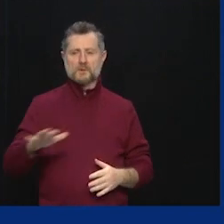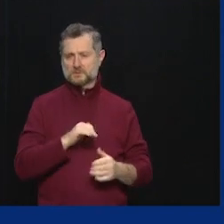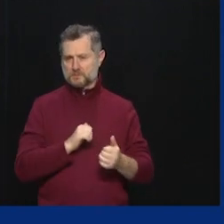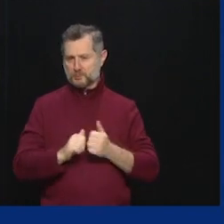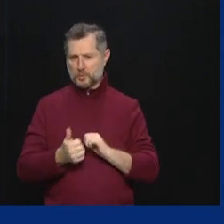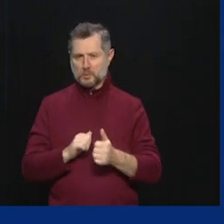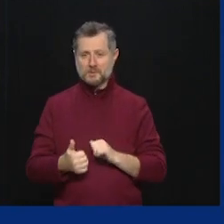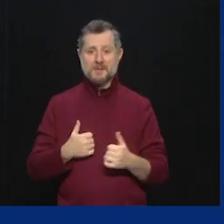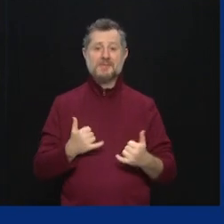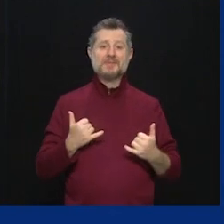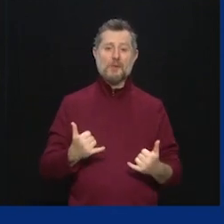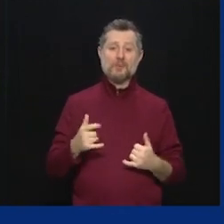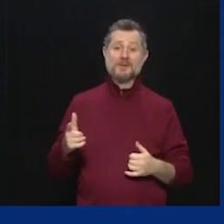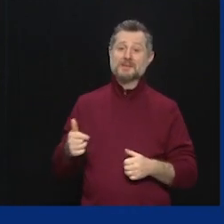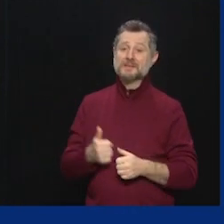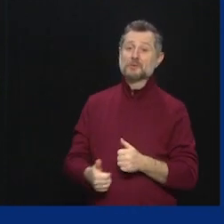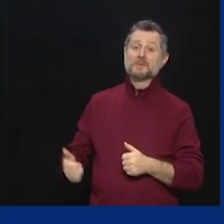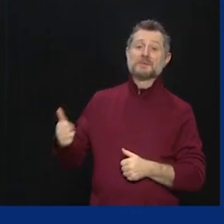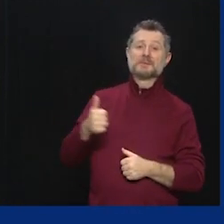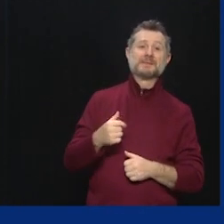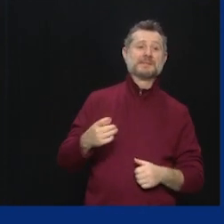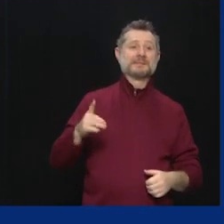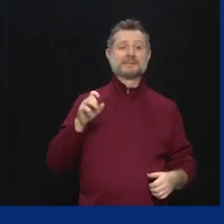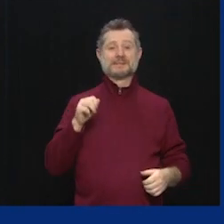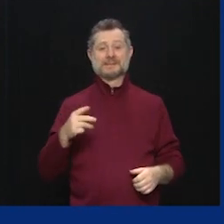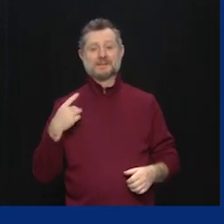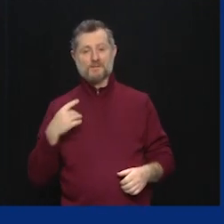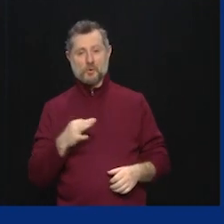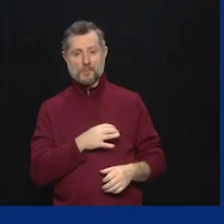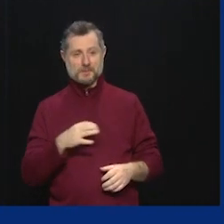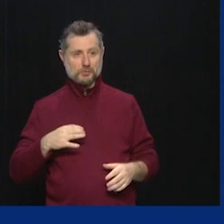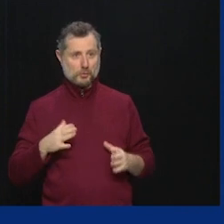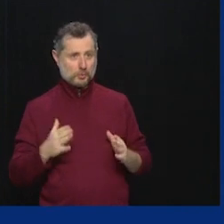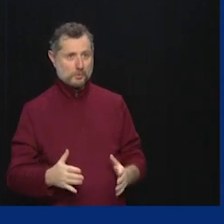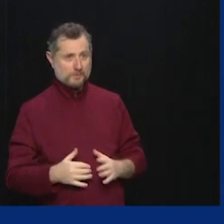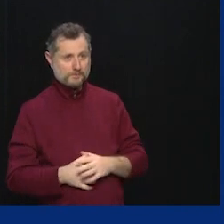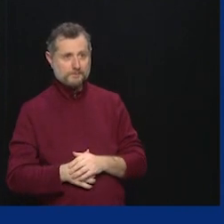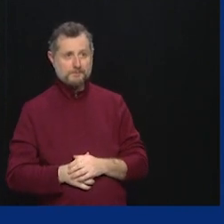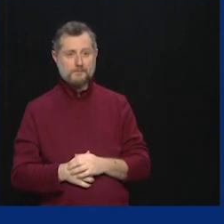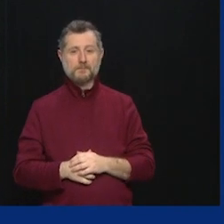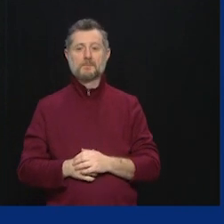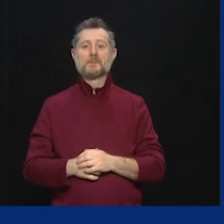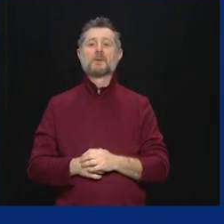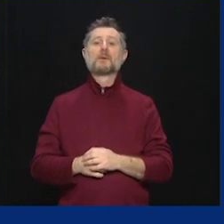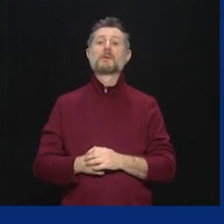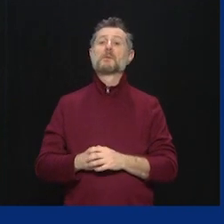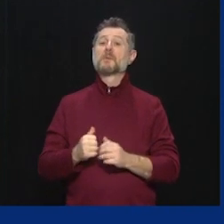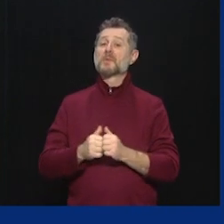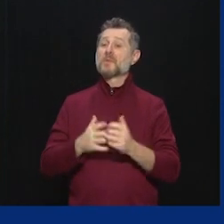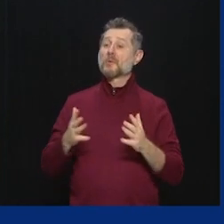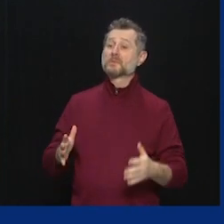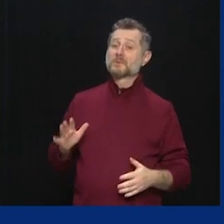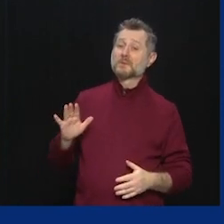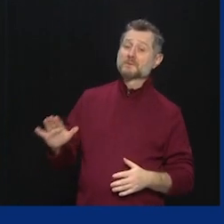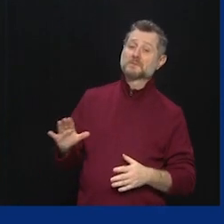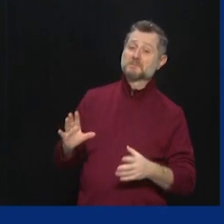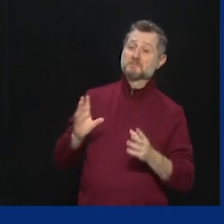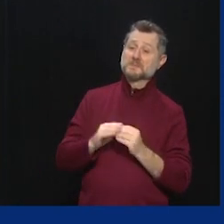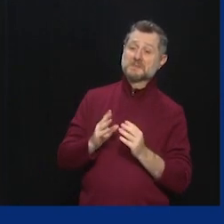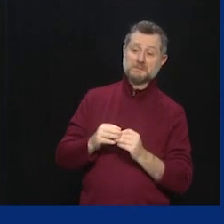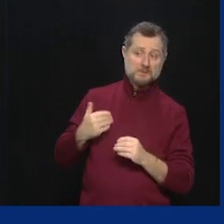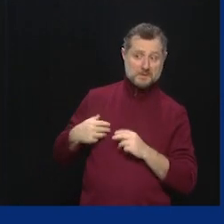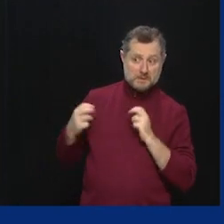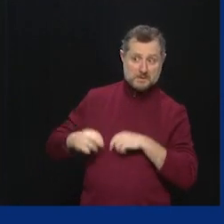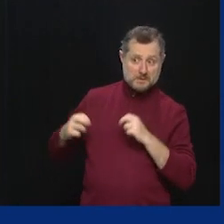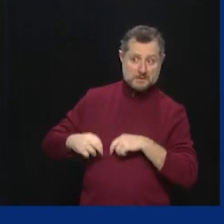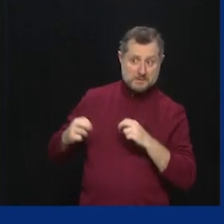but he is the very best. Without his guidance, without the countless meetings that Scott had and that we all had with Commissioner Bettman in his